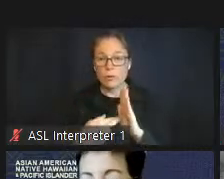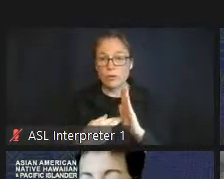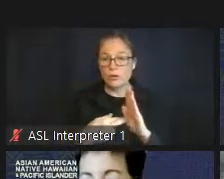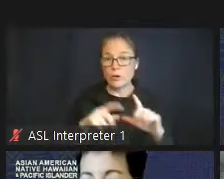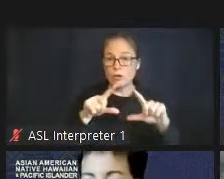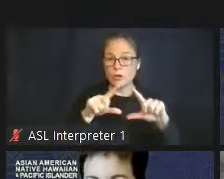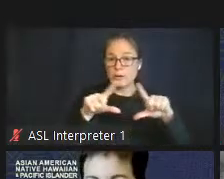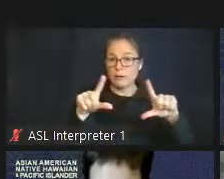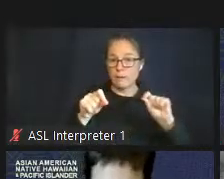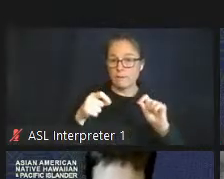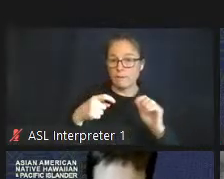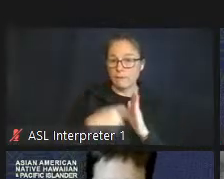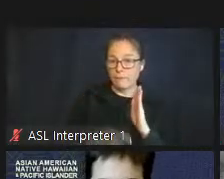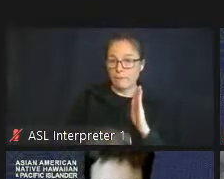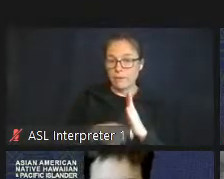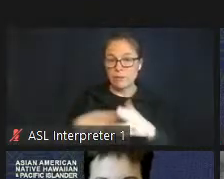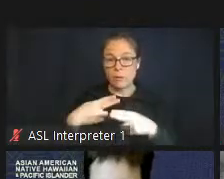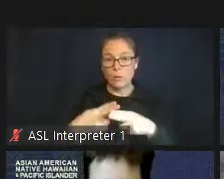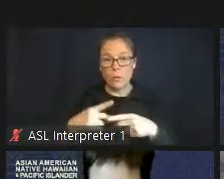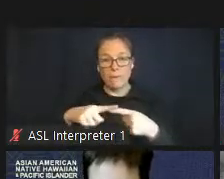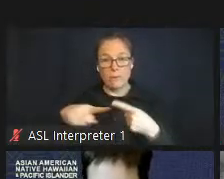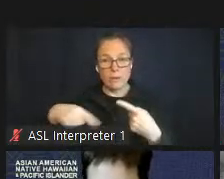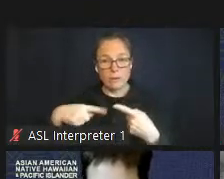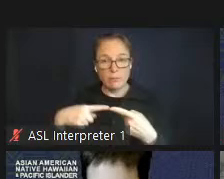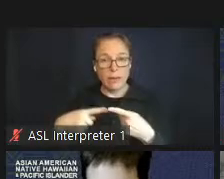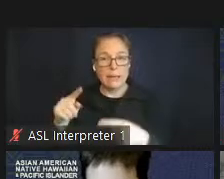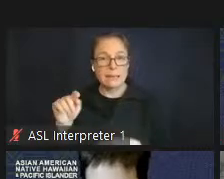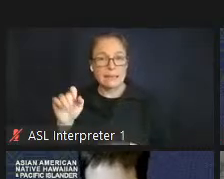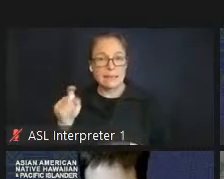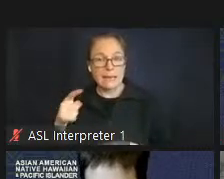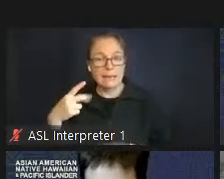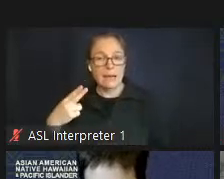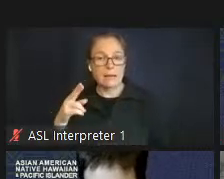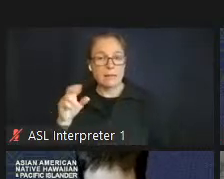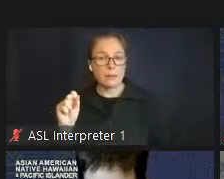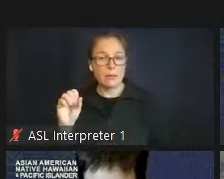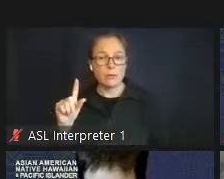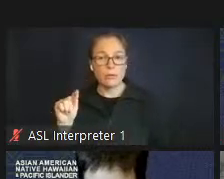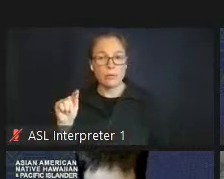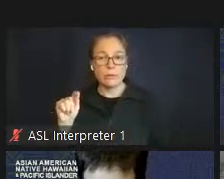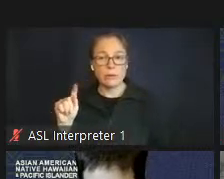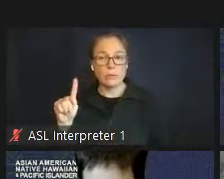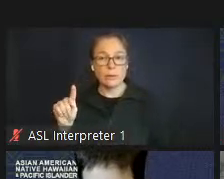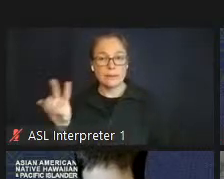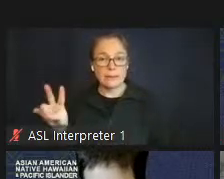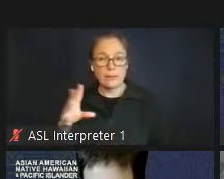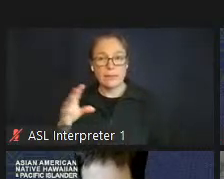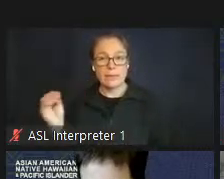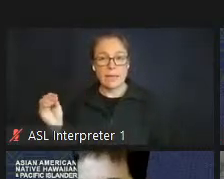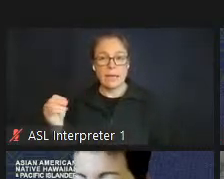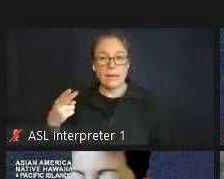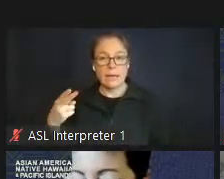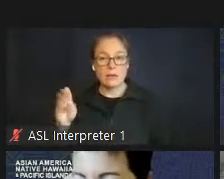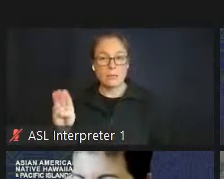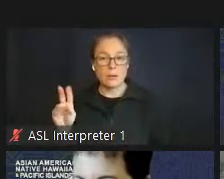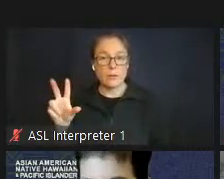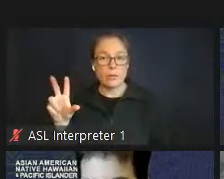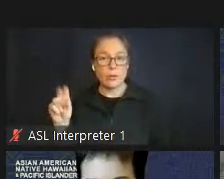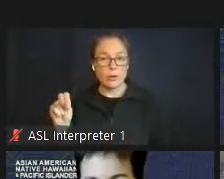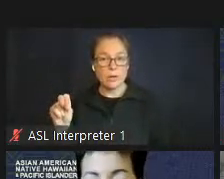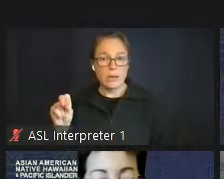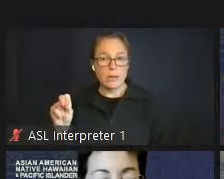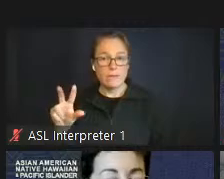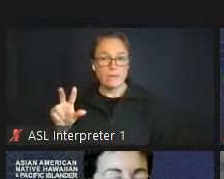the weight mile tax as a result of House Bill 2017 and House Bill 3055.